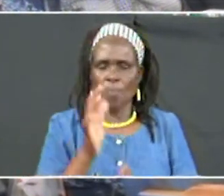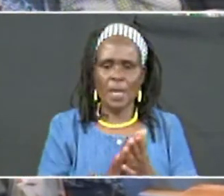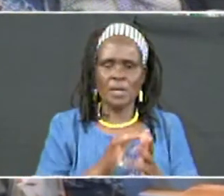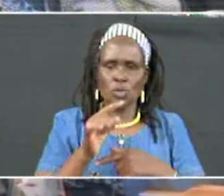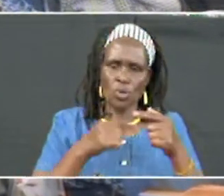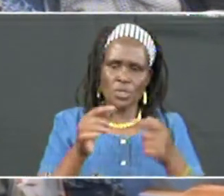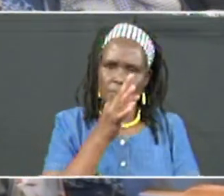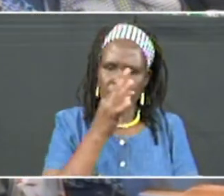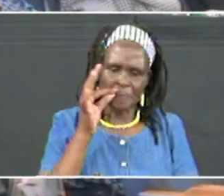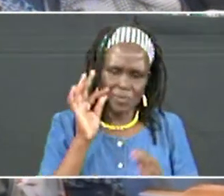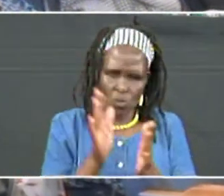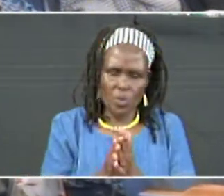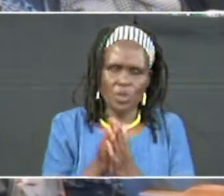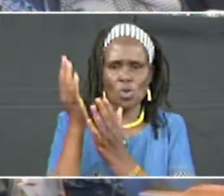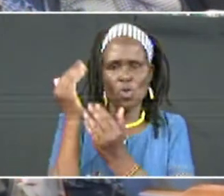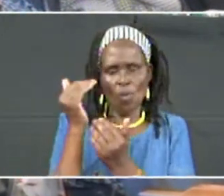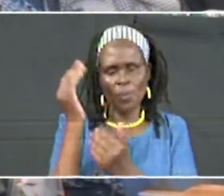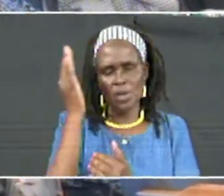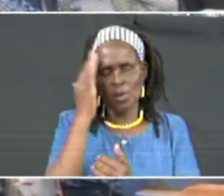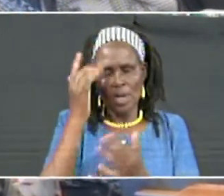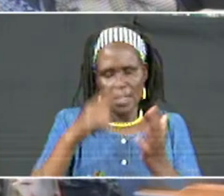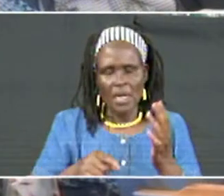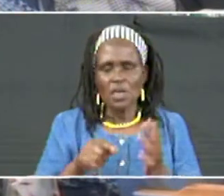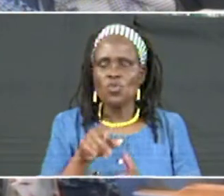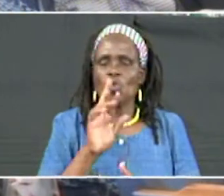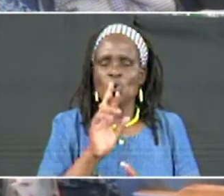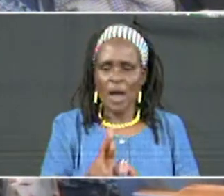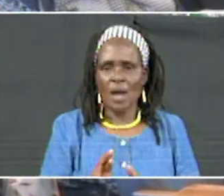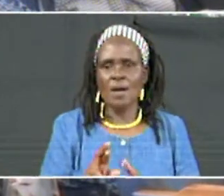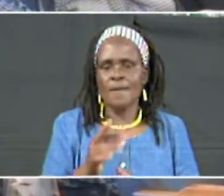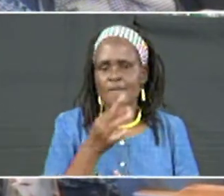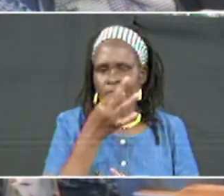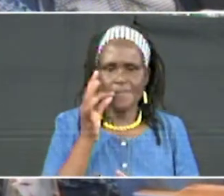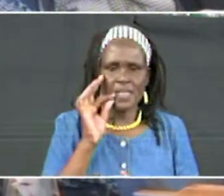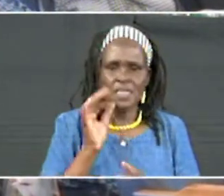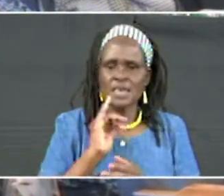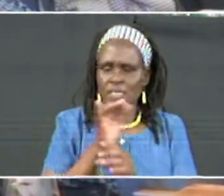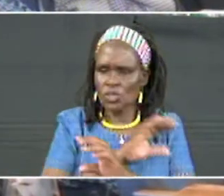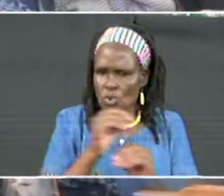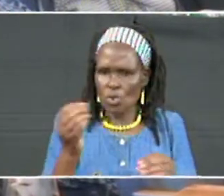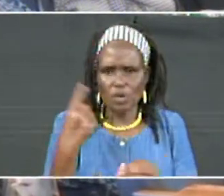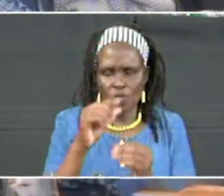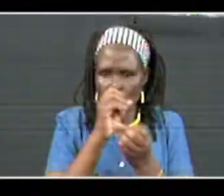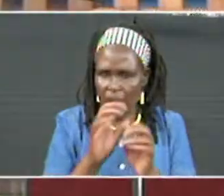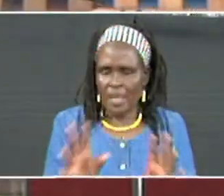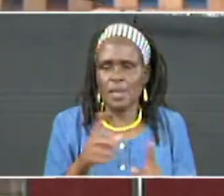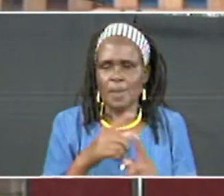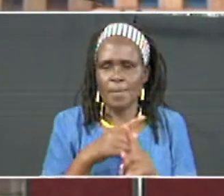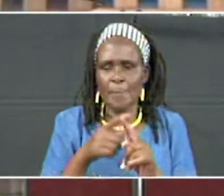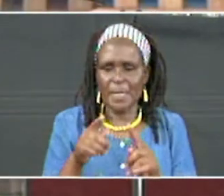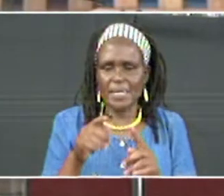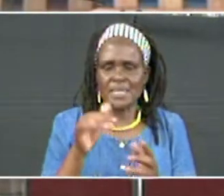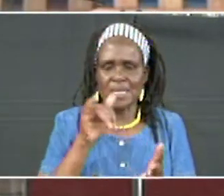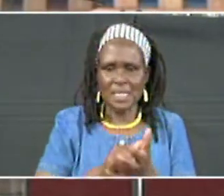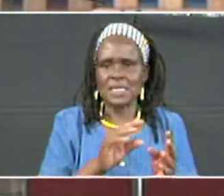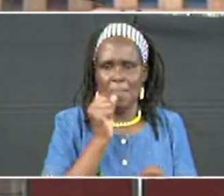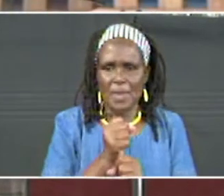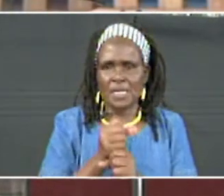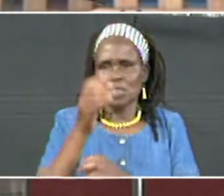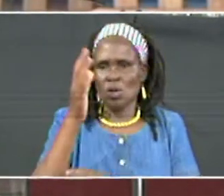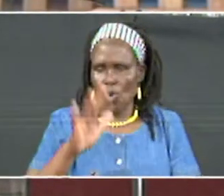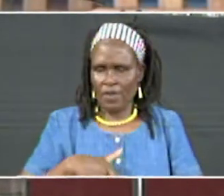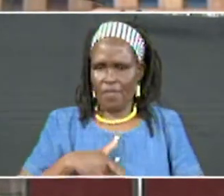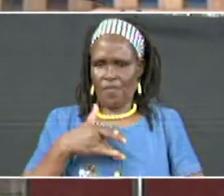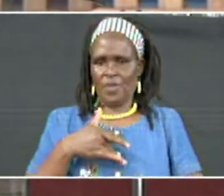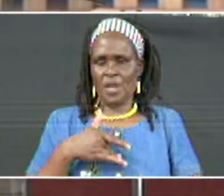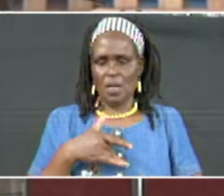with hope, knowing that your fasting is not in vain, that it moves God, which happens